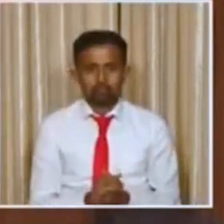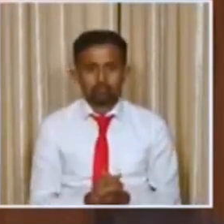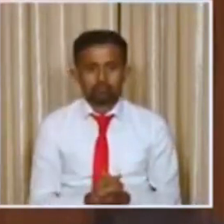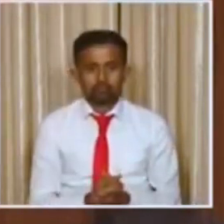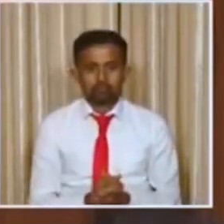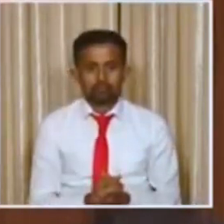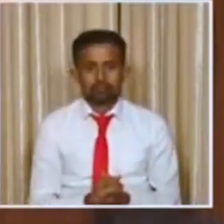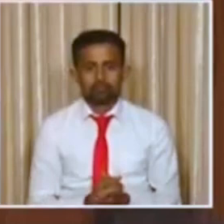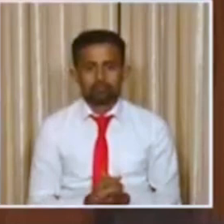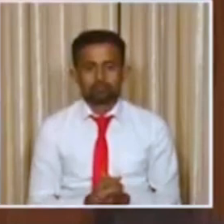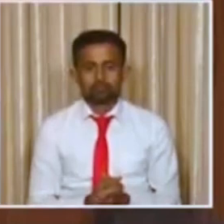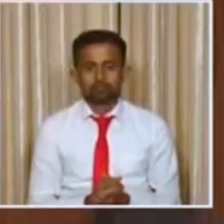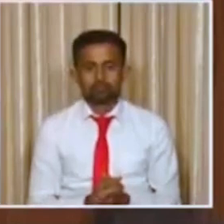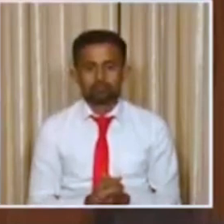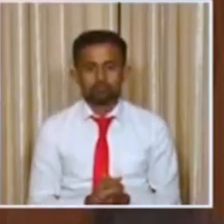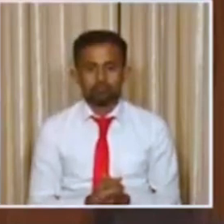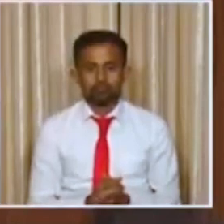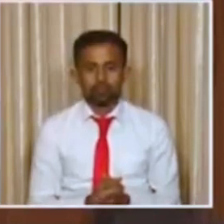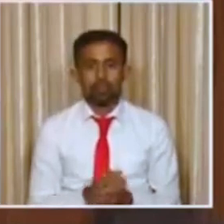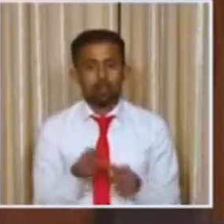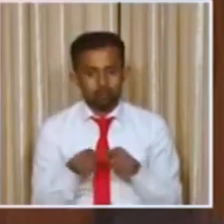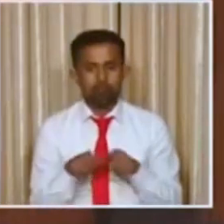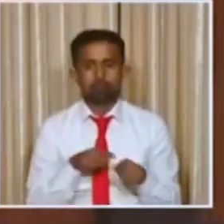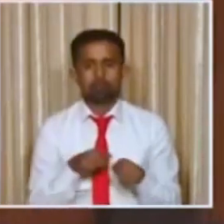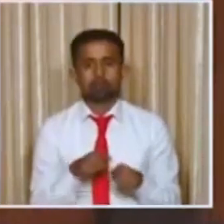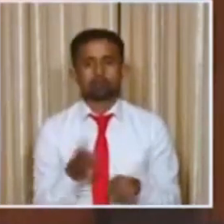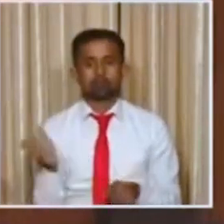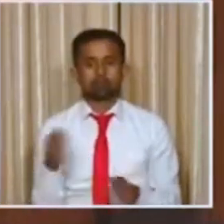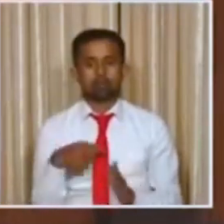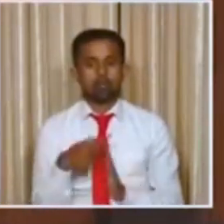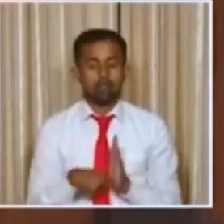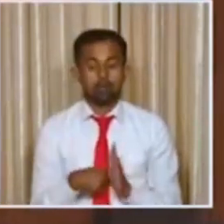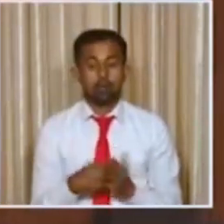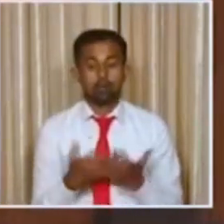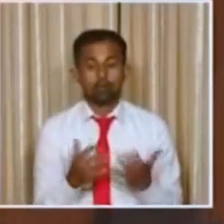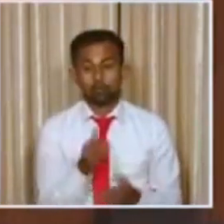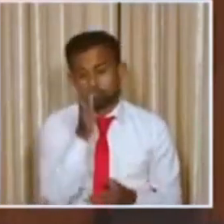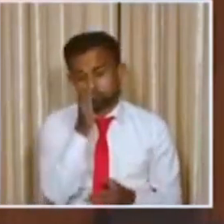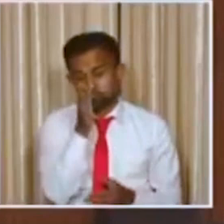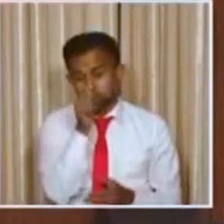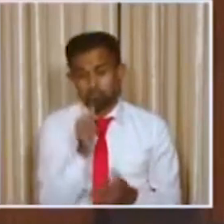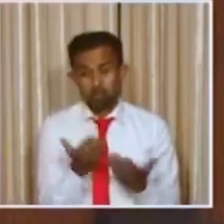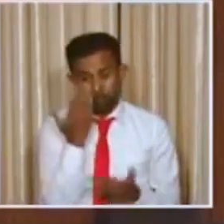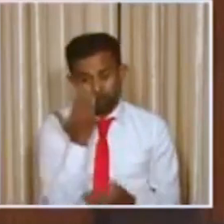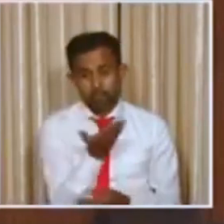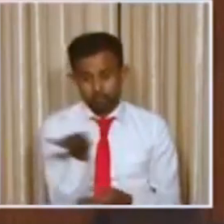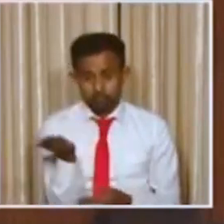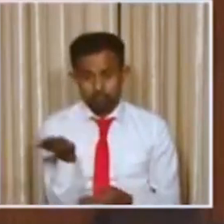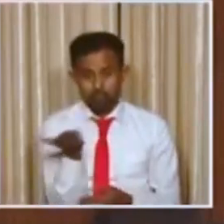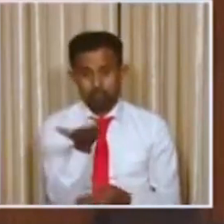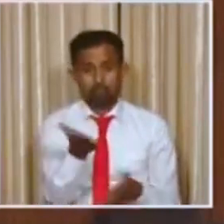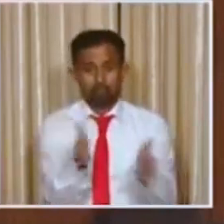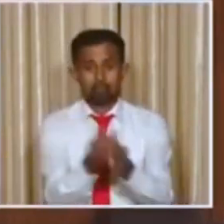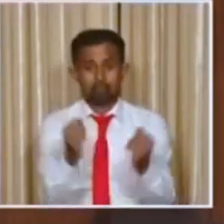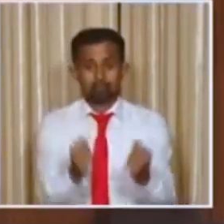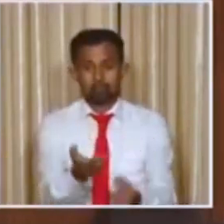corruption. That is how corrupt this country is. You all have them sitting right next to you. So anyway, I don't want to get into a debate with you because